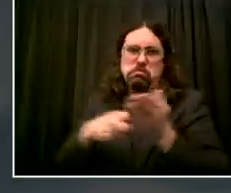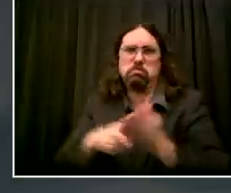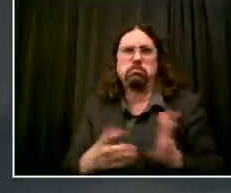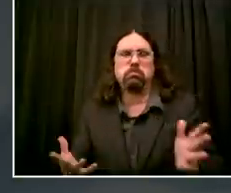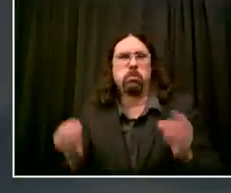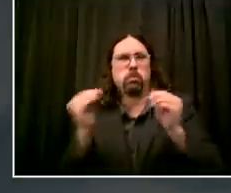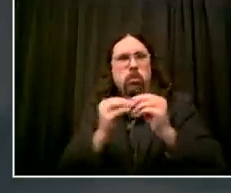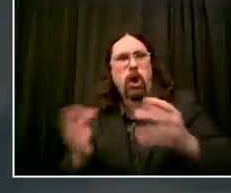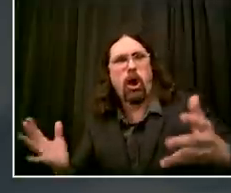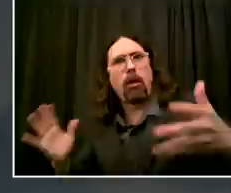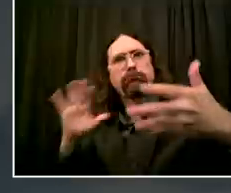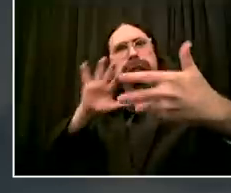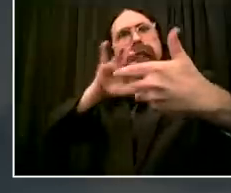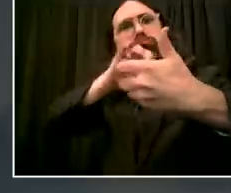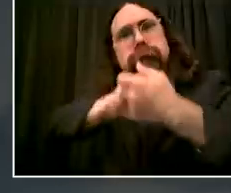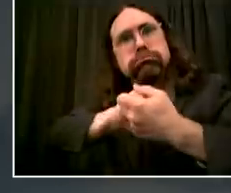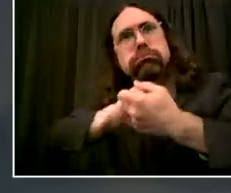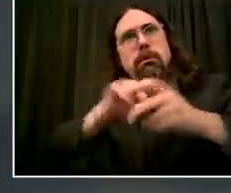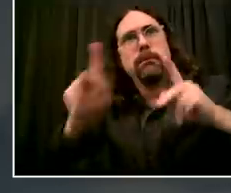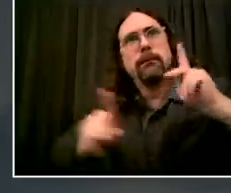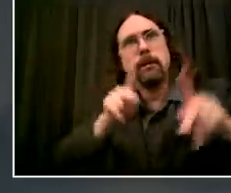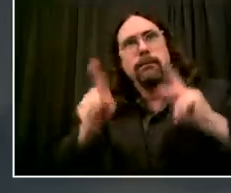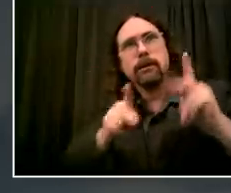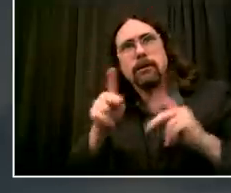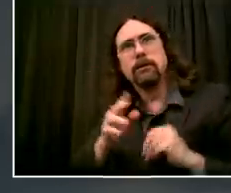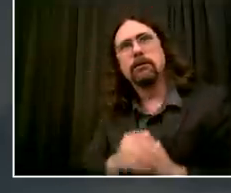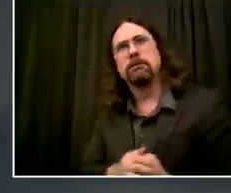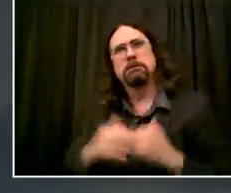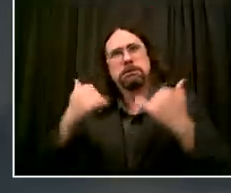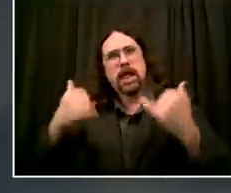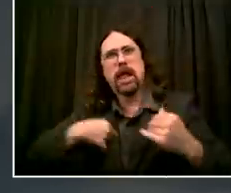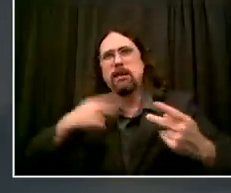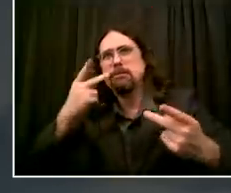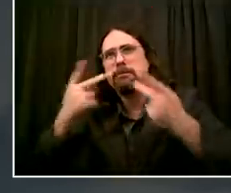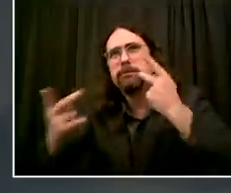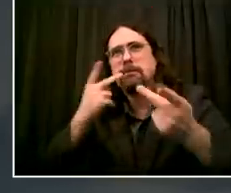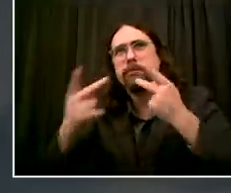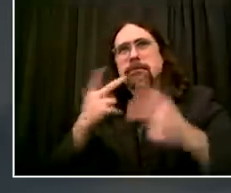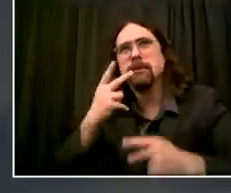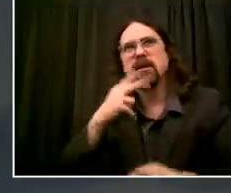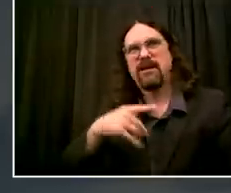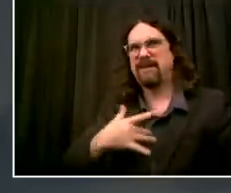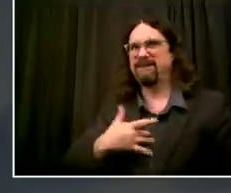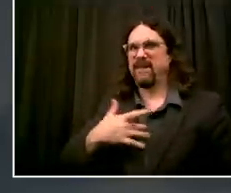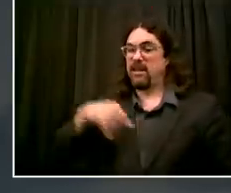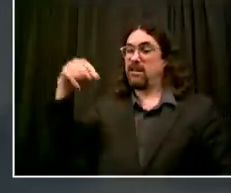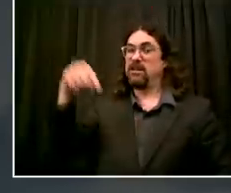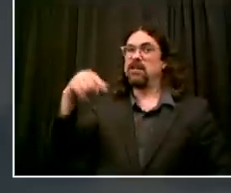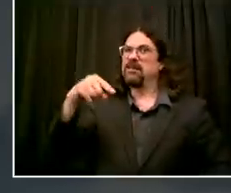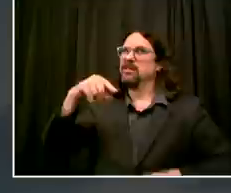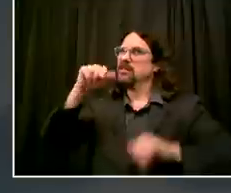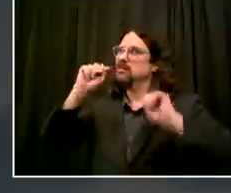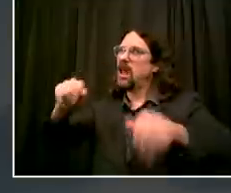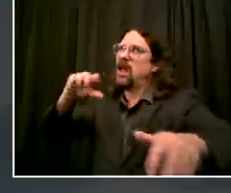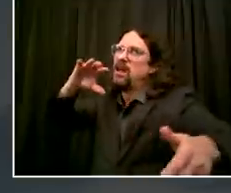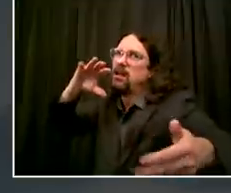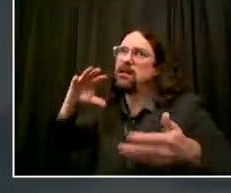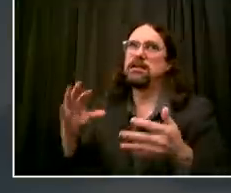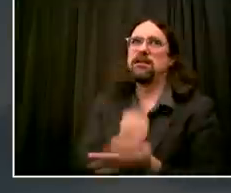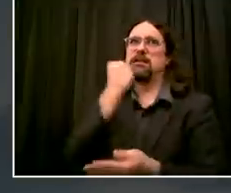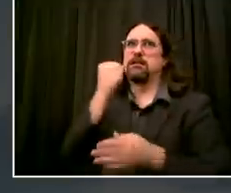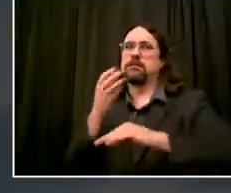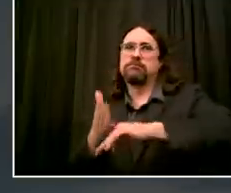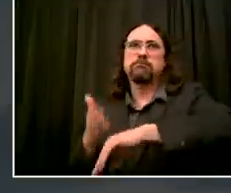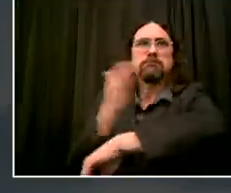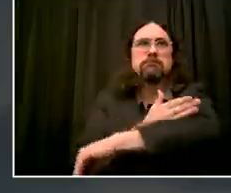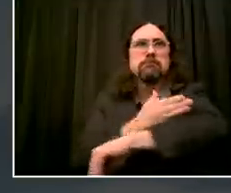believe, to really build upon neighborhood policing, to really take that next step. And what I stated when I was appointed